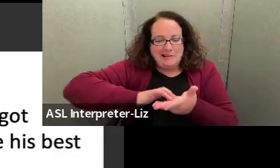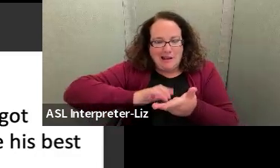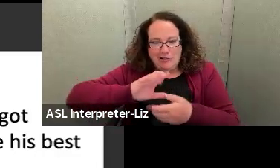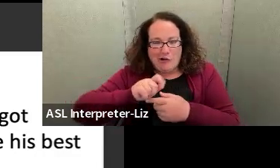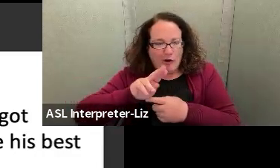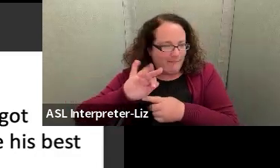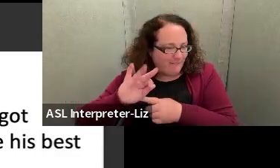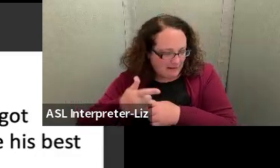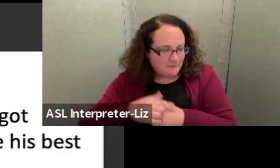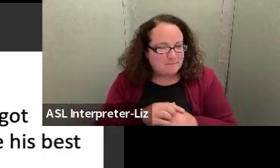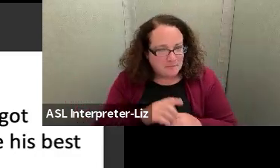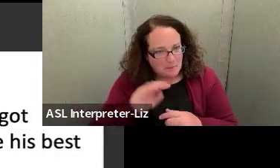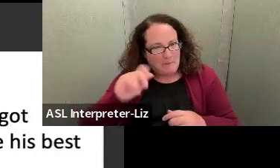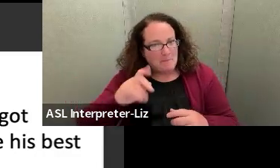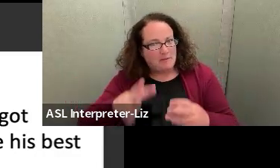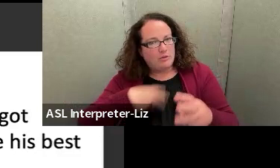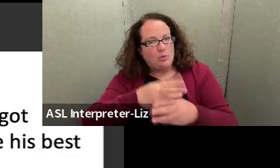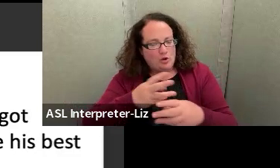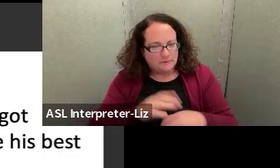world. Next slide.